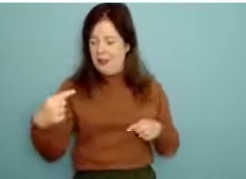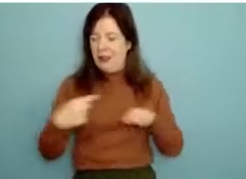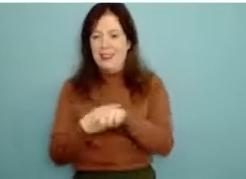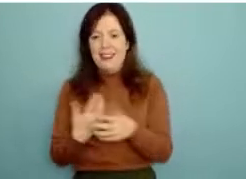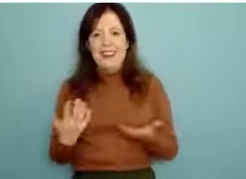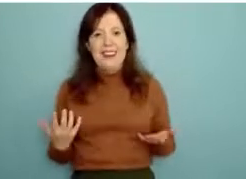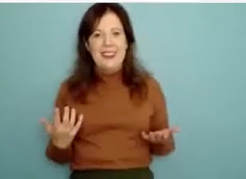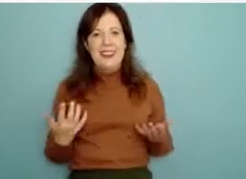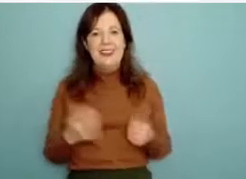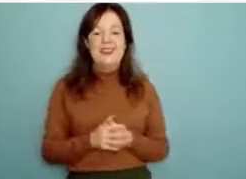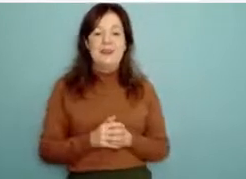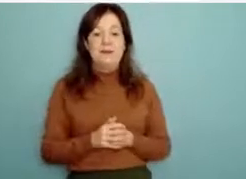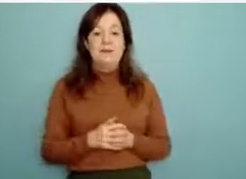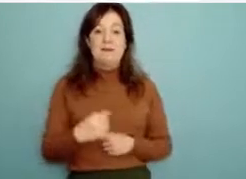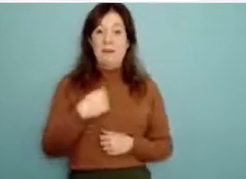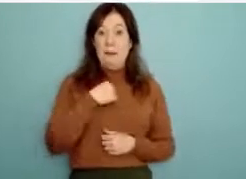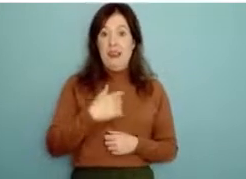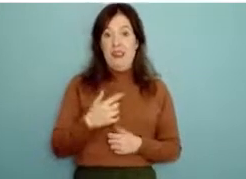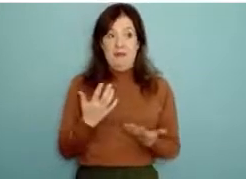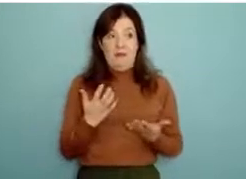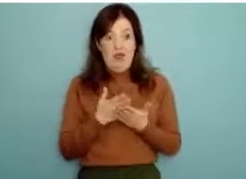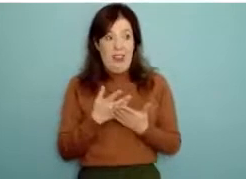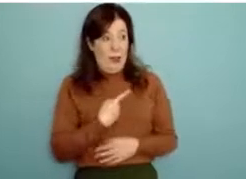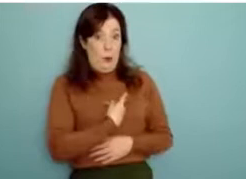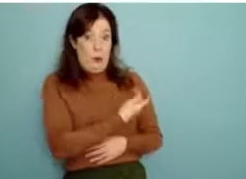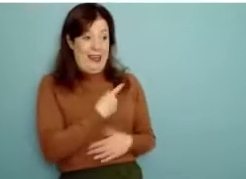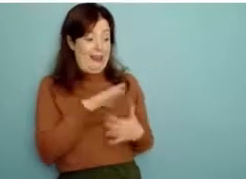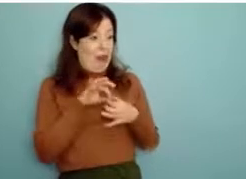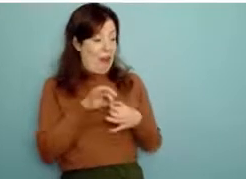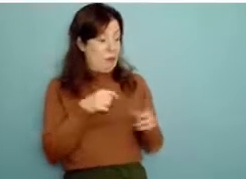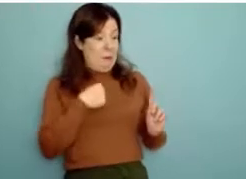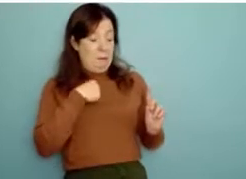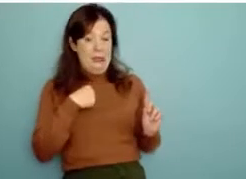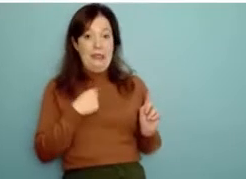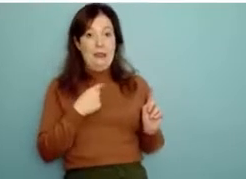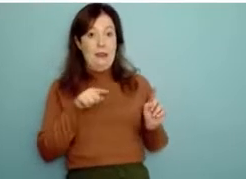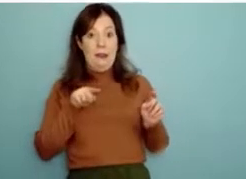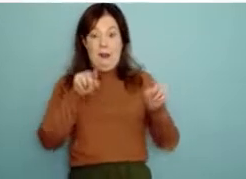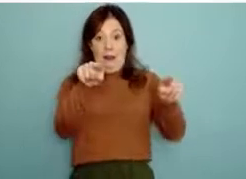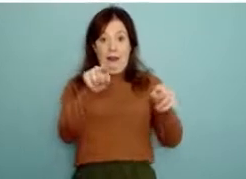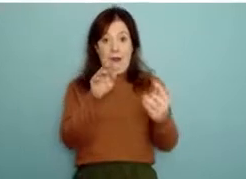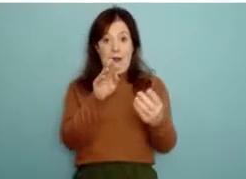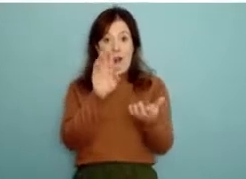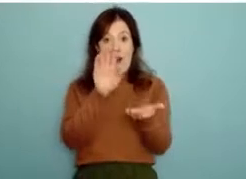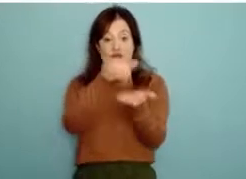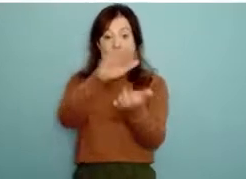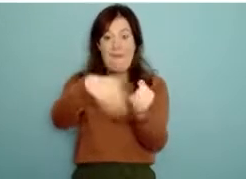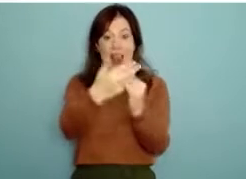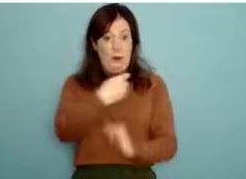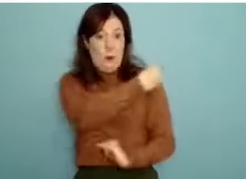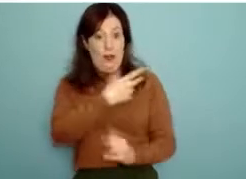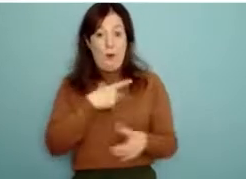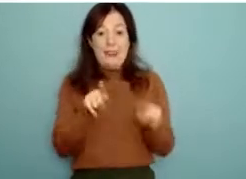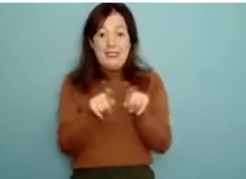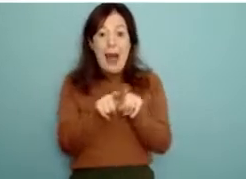Really, for me, the end game is just the same. And it's just how we use those measures and outcomes during treatment individually